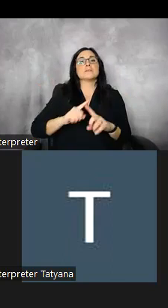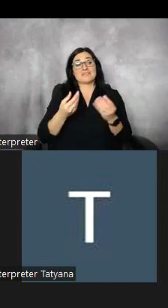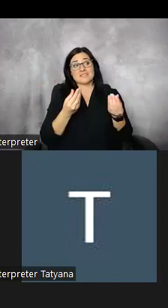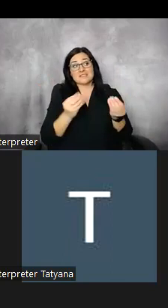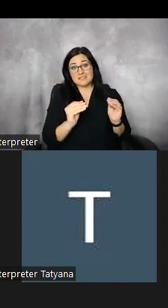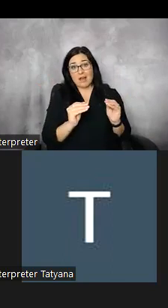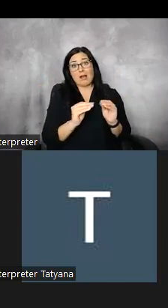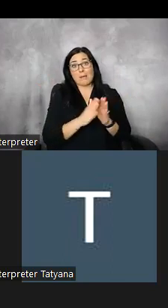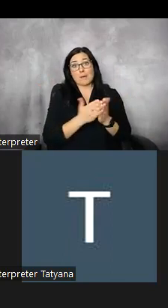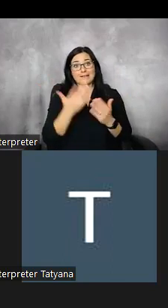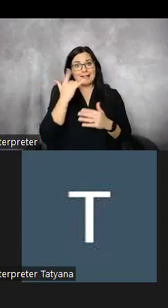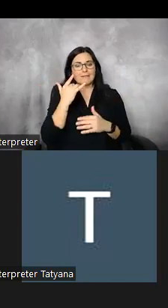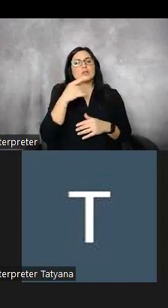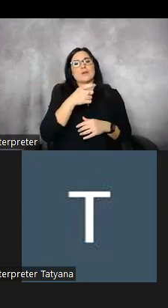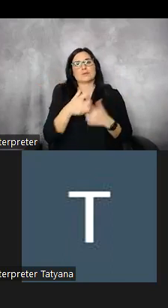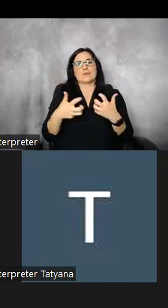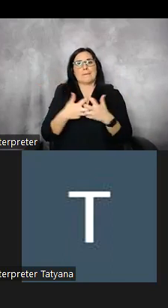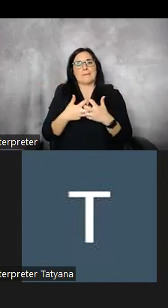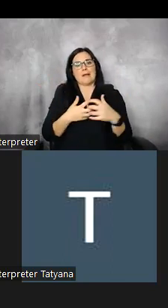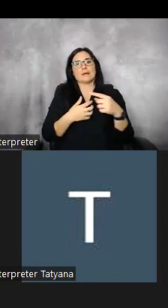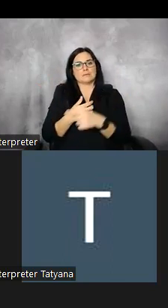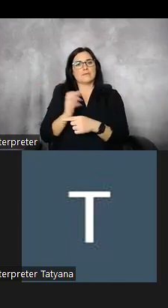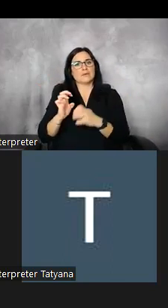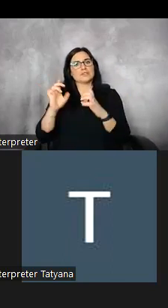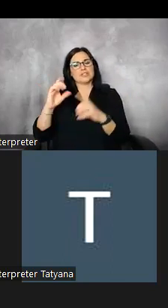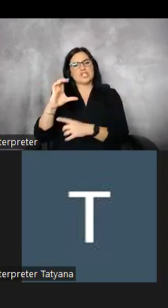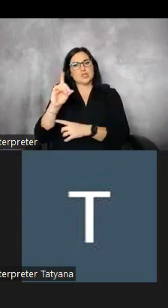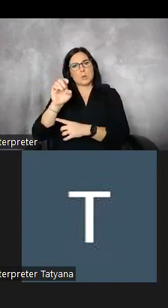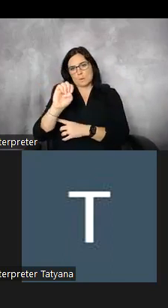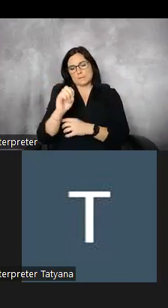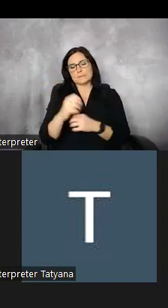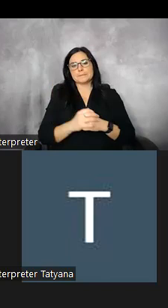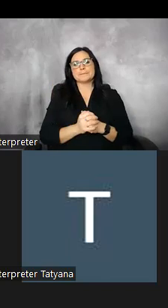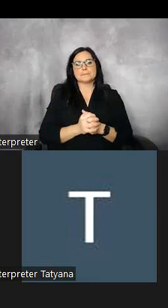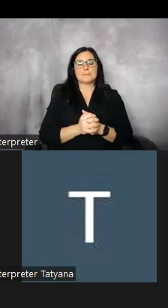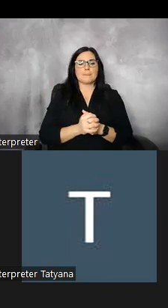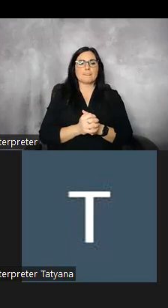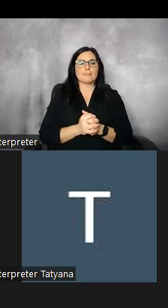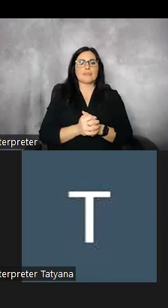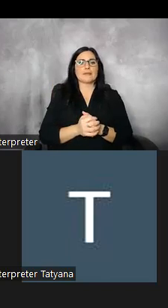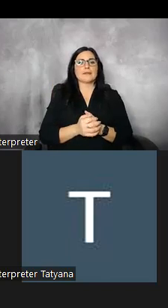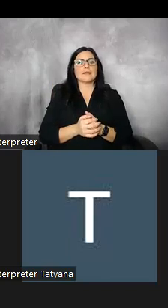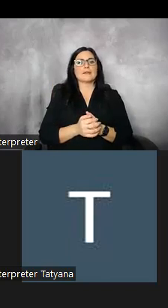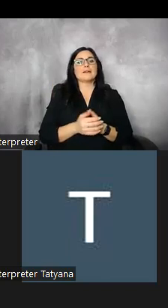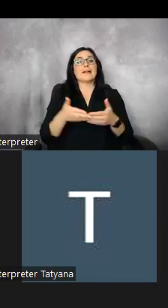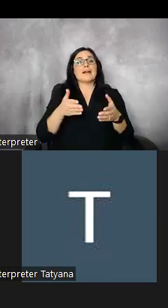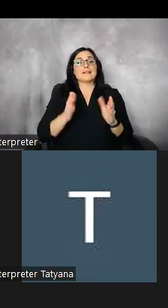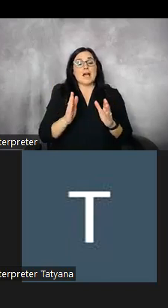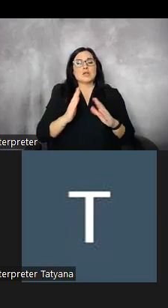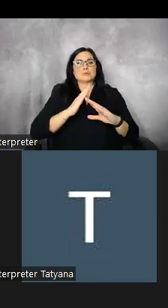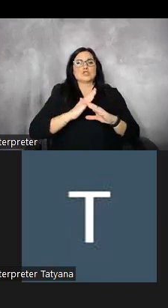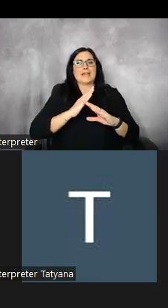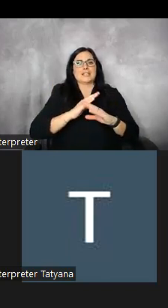books in California, yeah, you have to comply with the way our education code works. It disallows encryption and protections on those files as